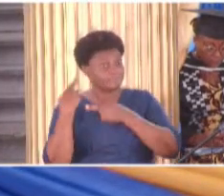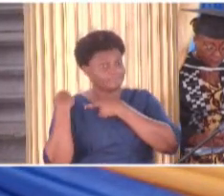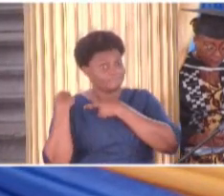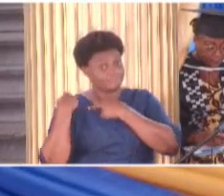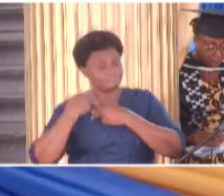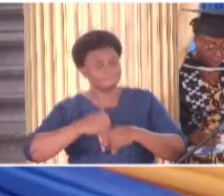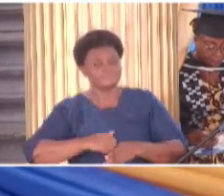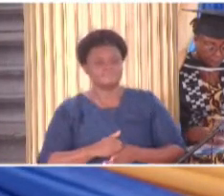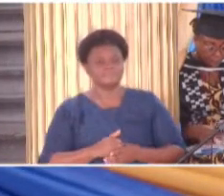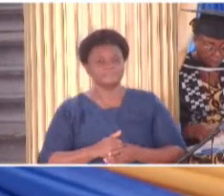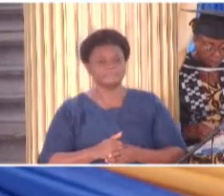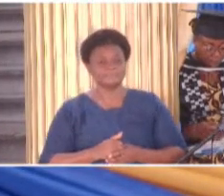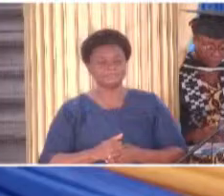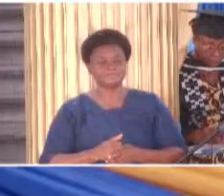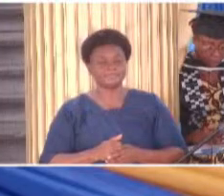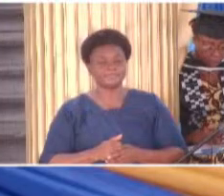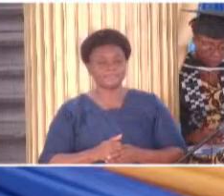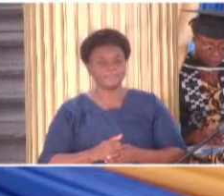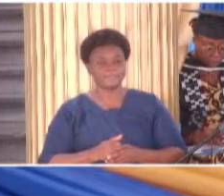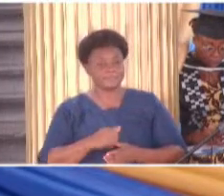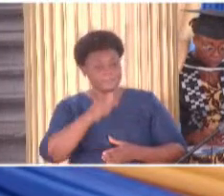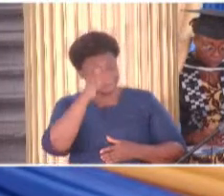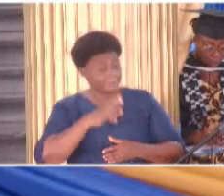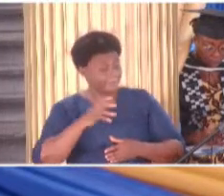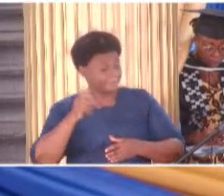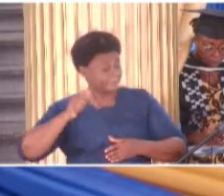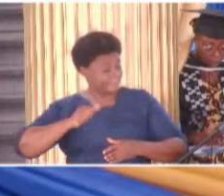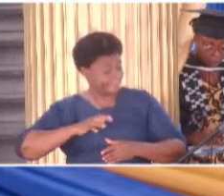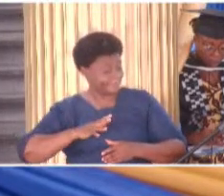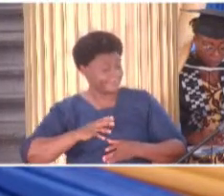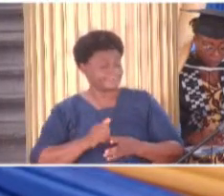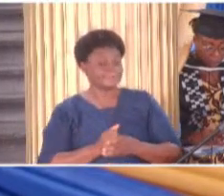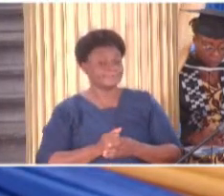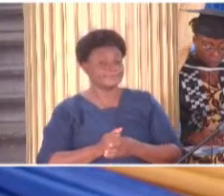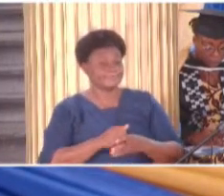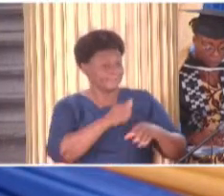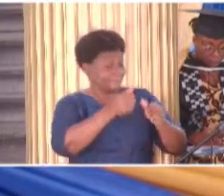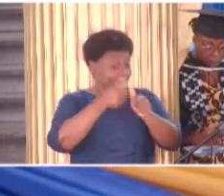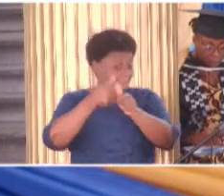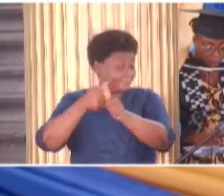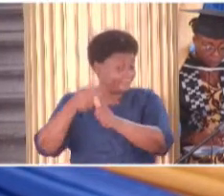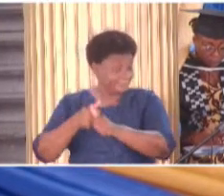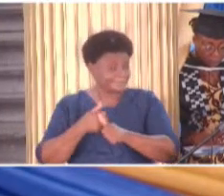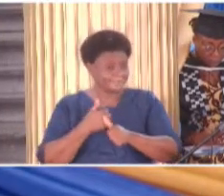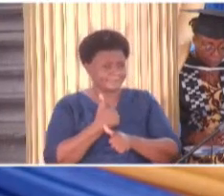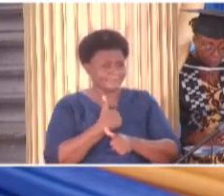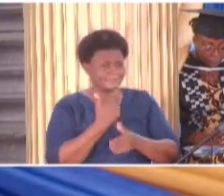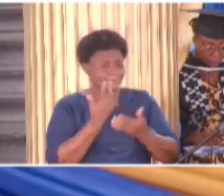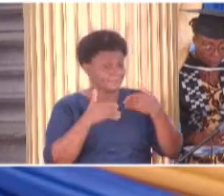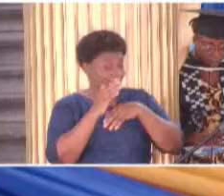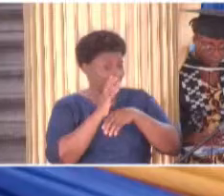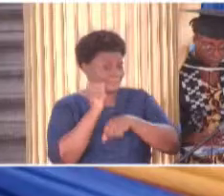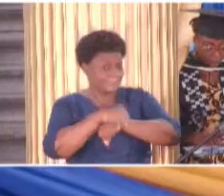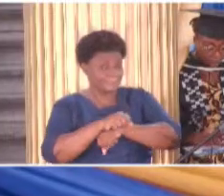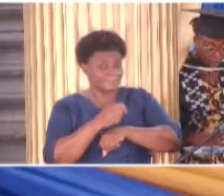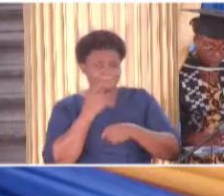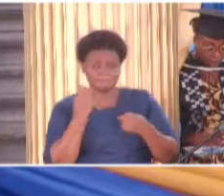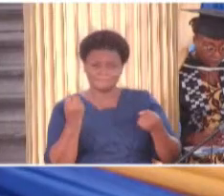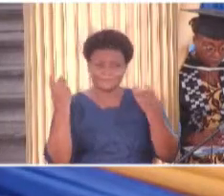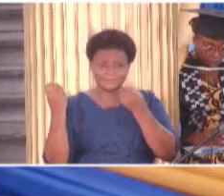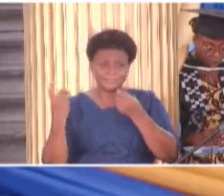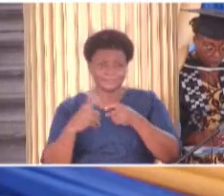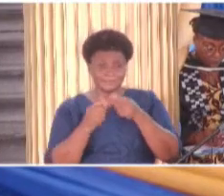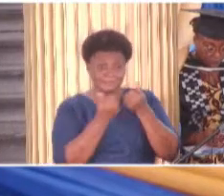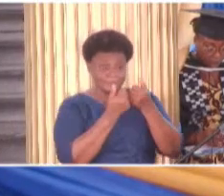responsibilities. Ladies and gentlemen, each of you has overcome unique challenges to be